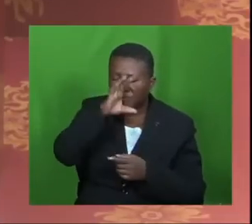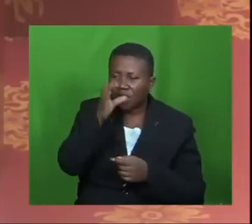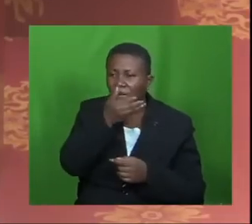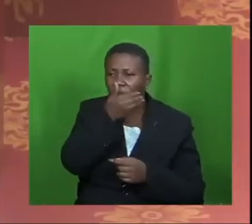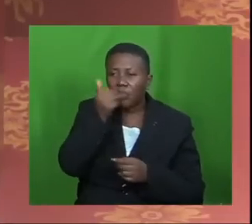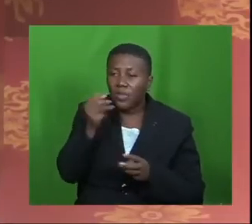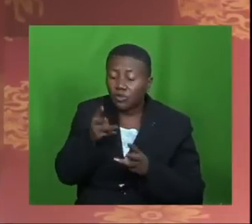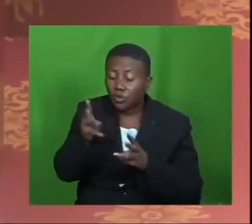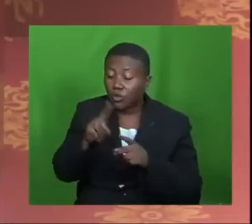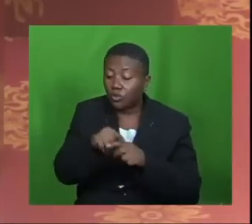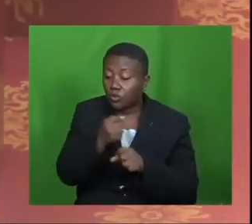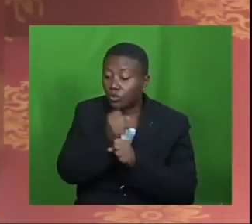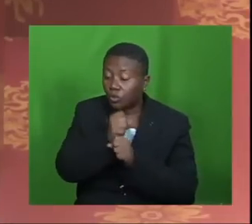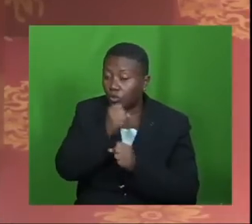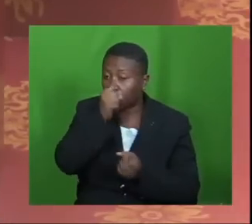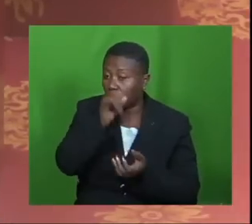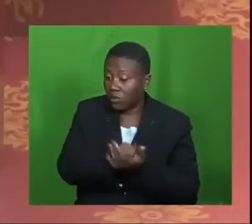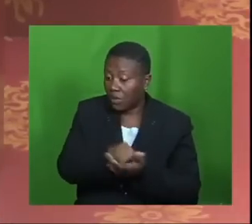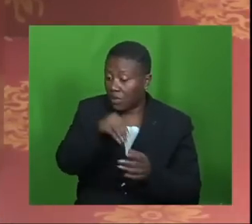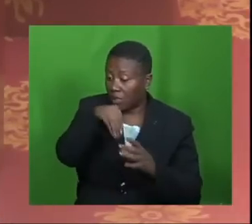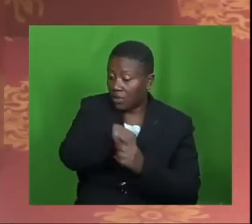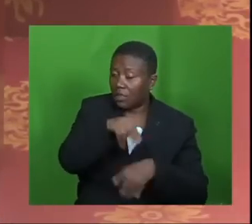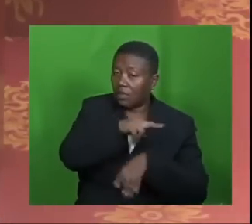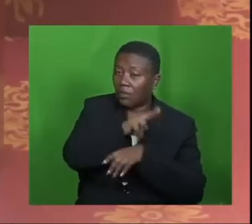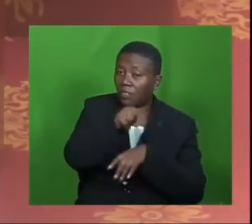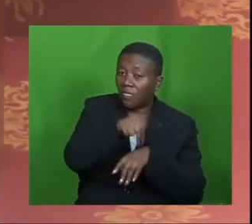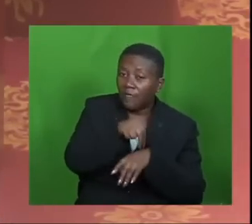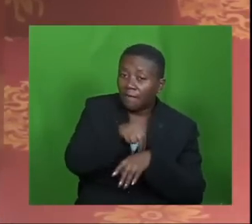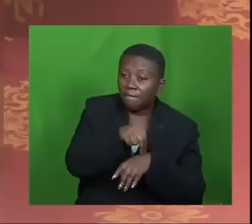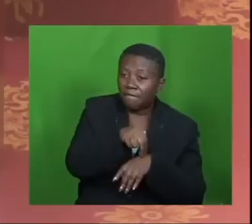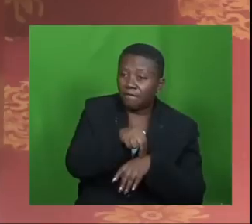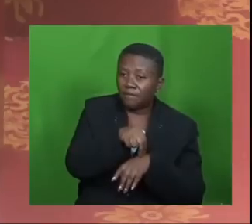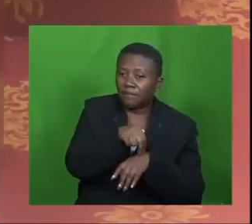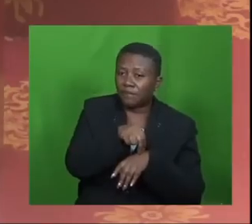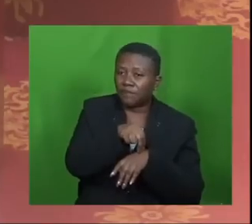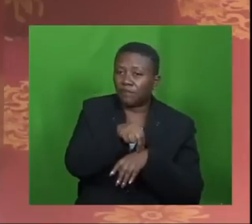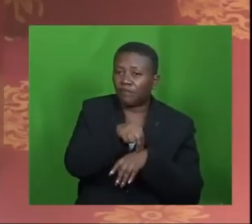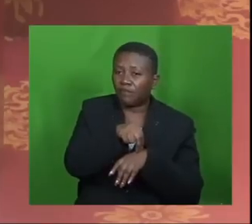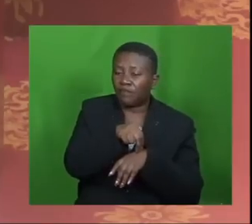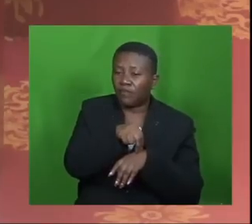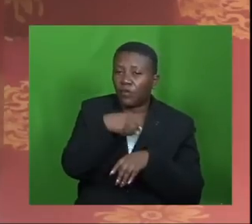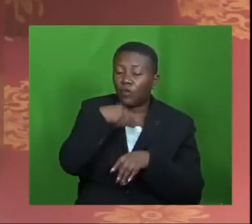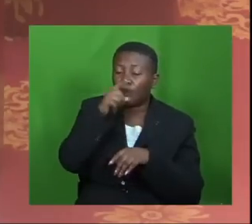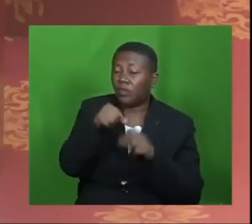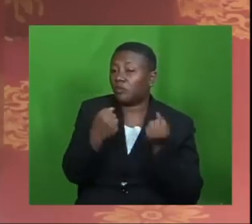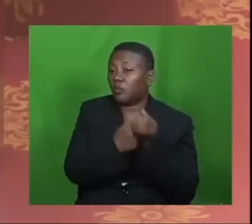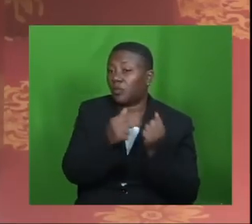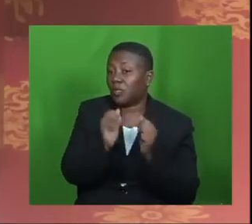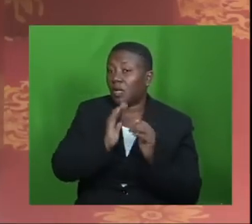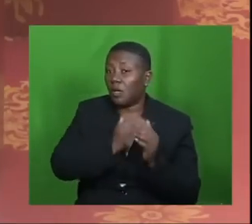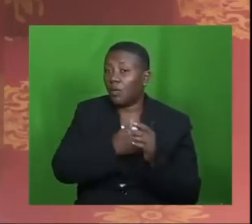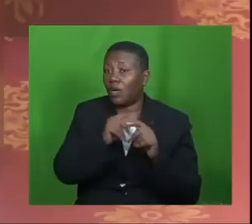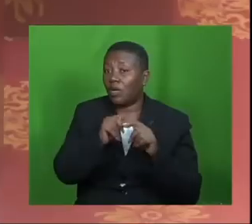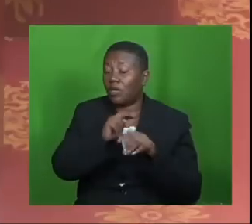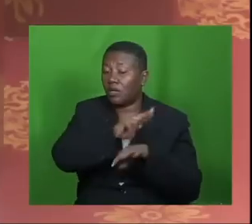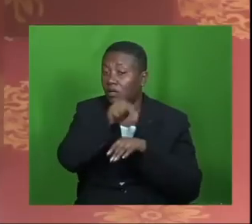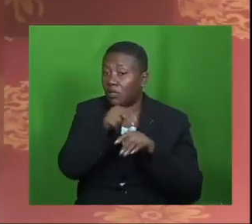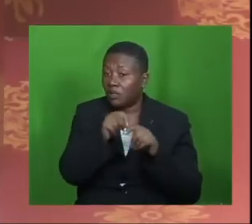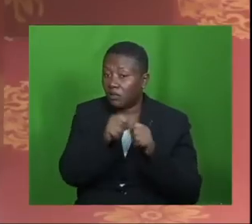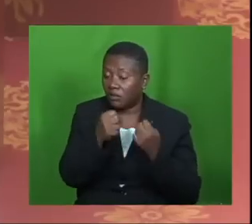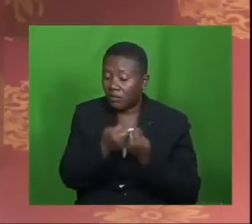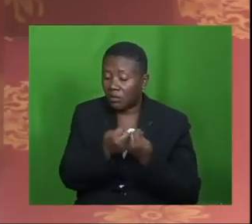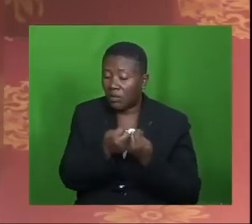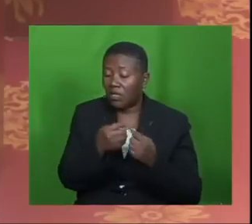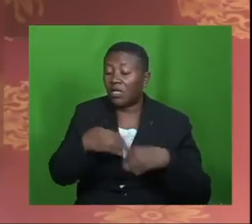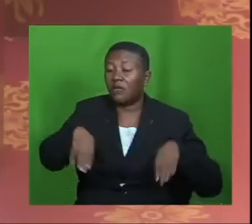ensure that, as a nation, we halt the dwindling fortune of our national team. Despite our